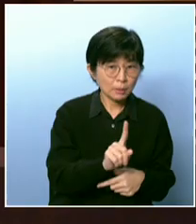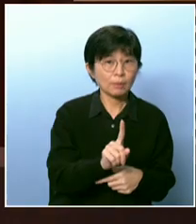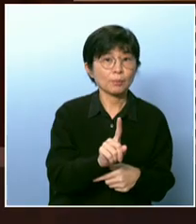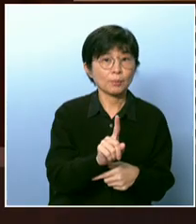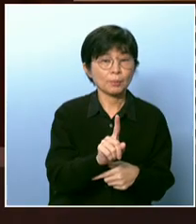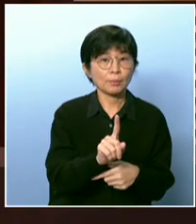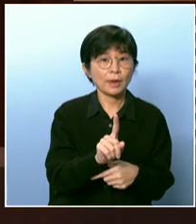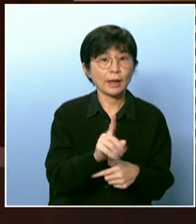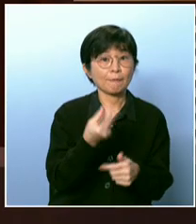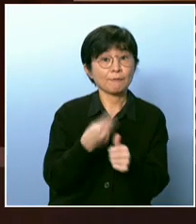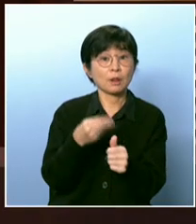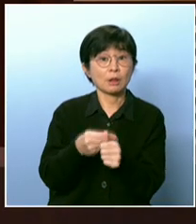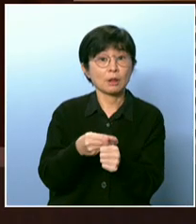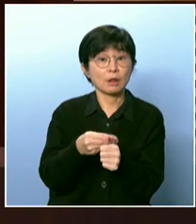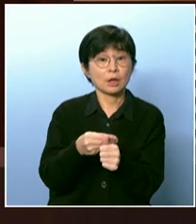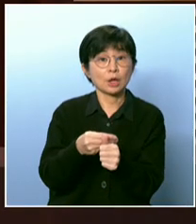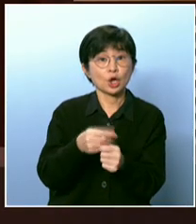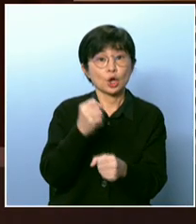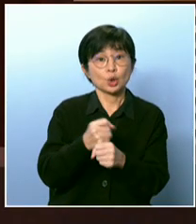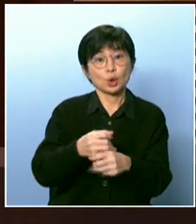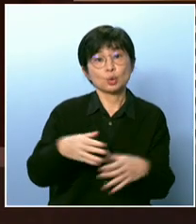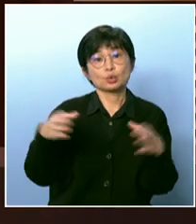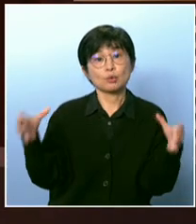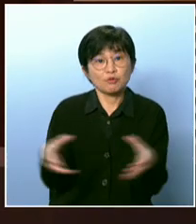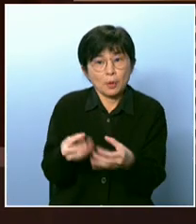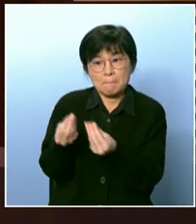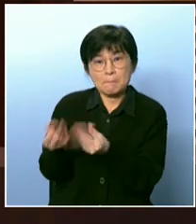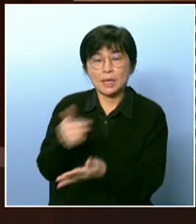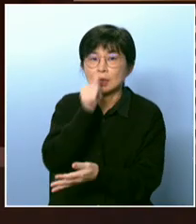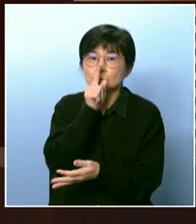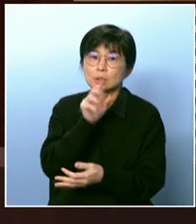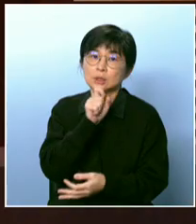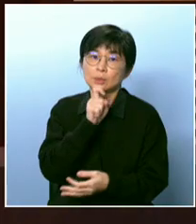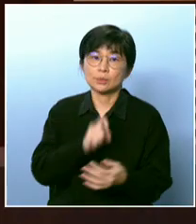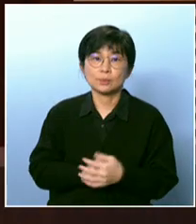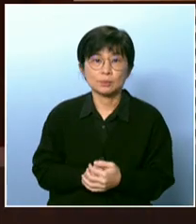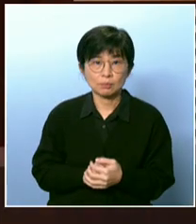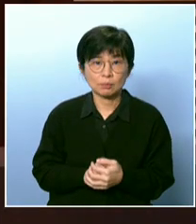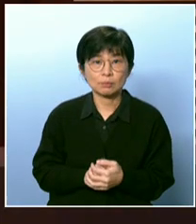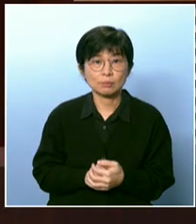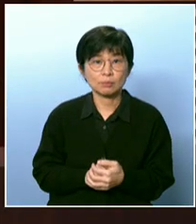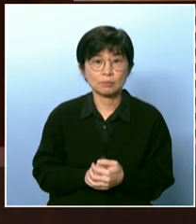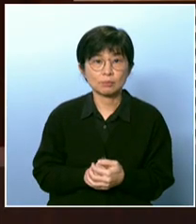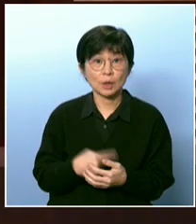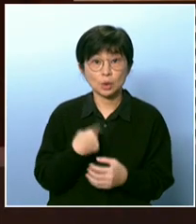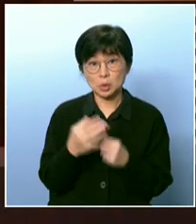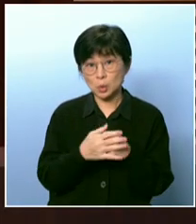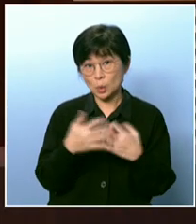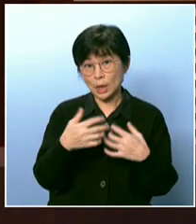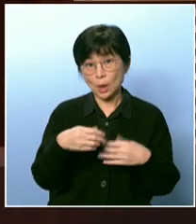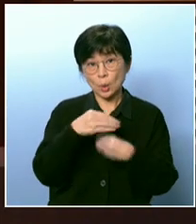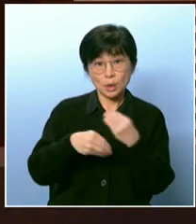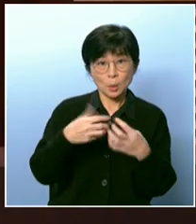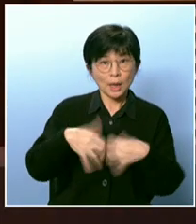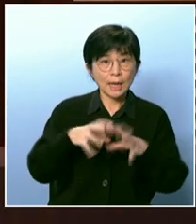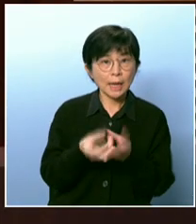Apart from having participants make plans and use funds in accordance with such plans, we do have training and